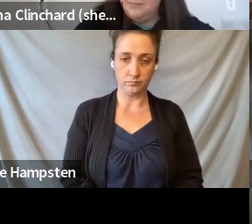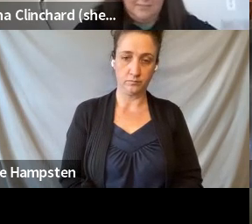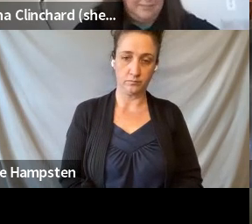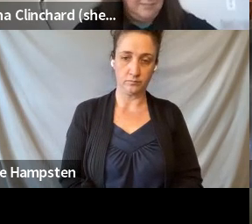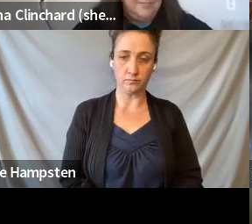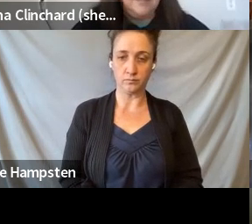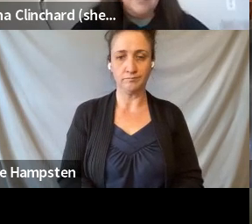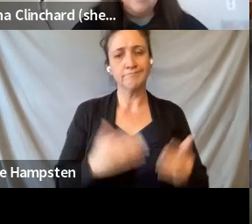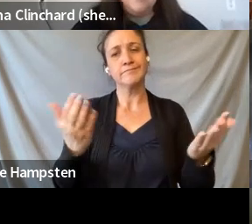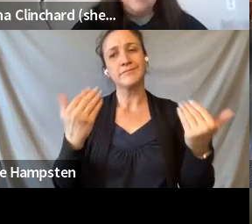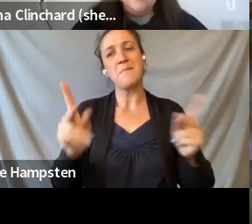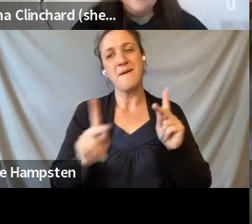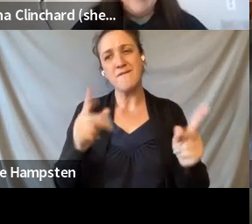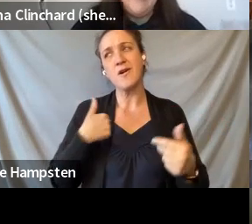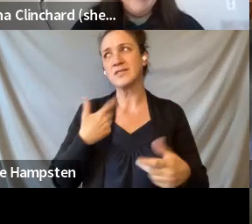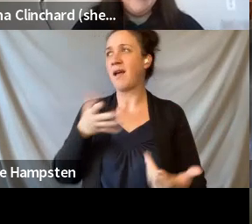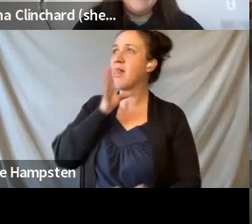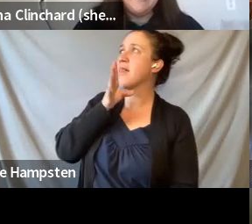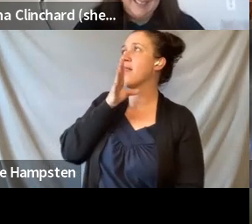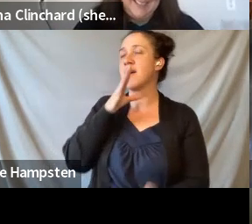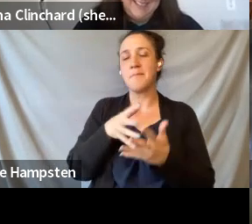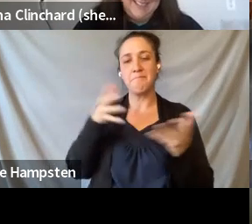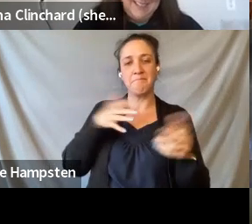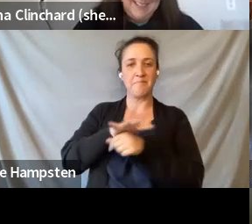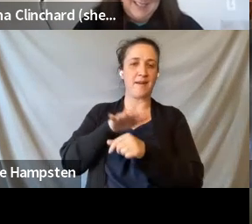Come on, folks. I've done enough talking, so you guys weigh in.